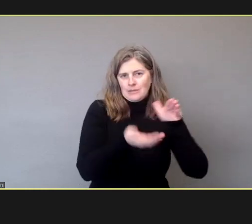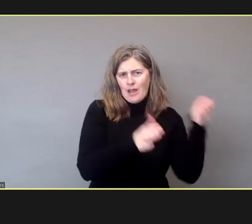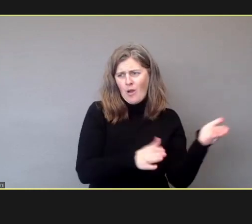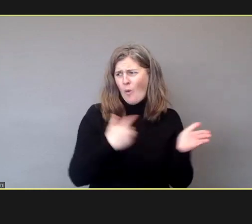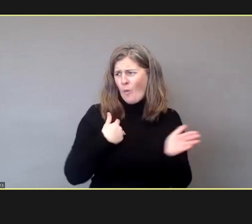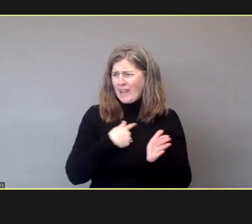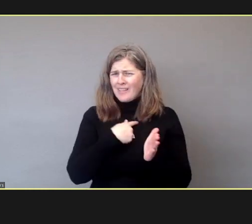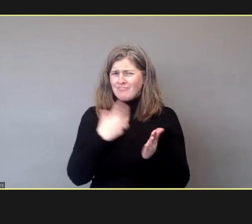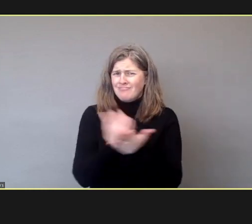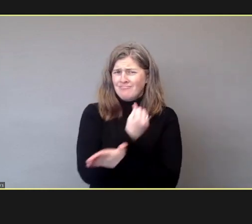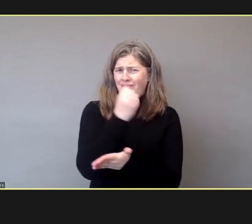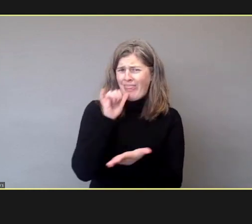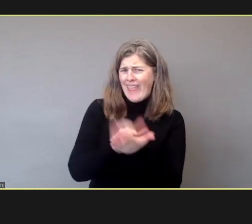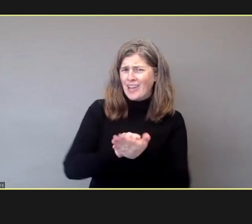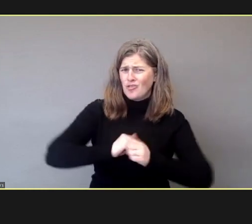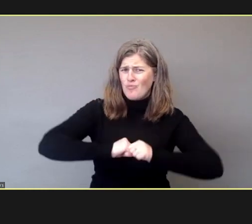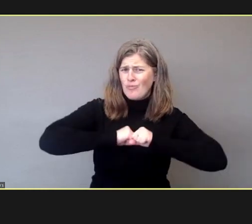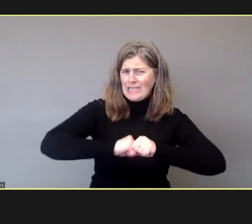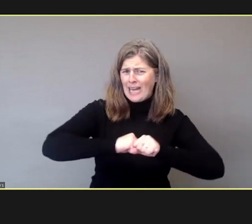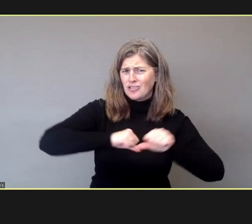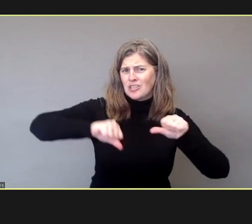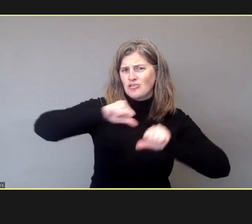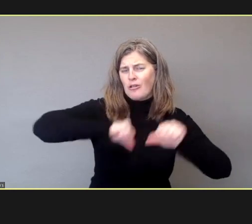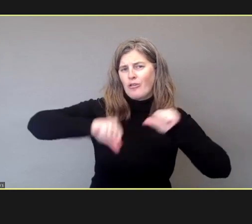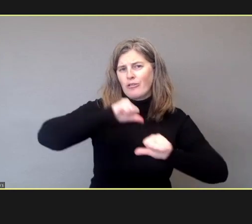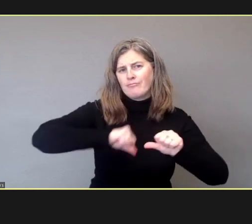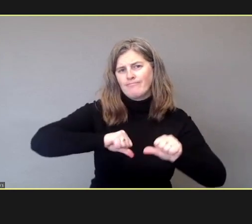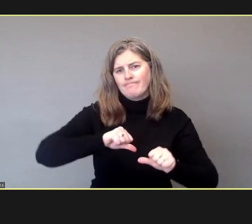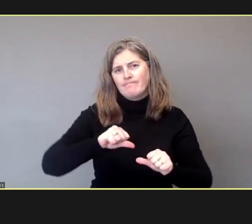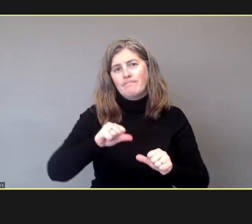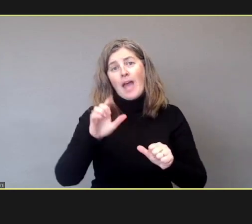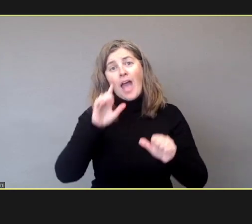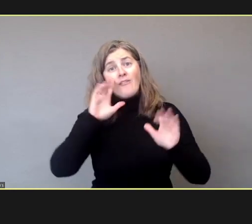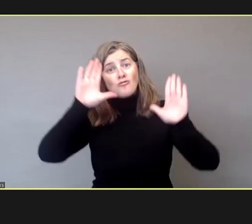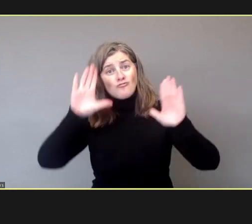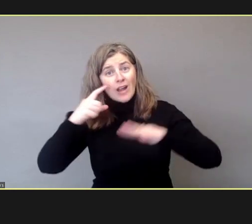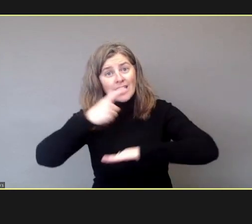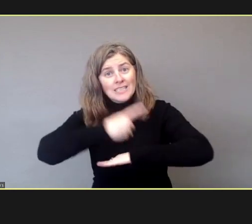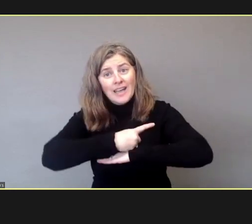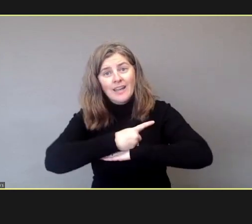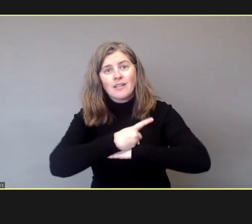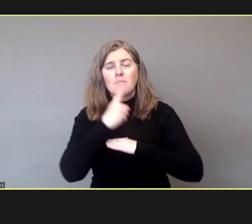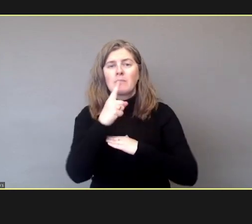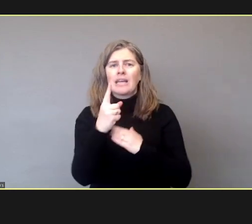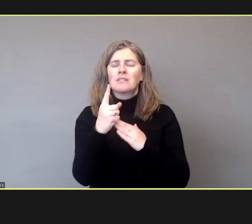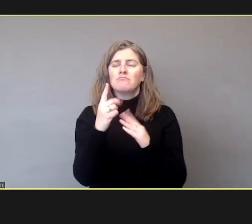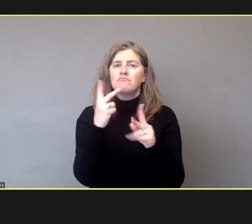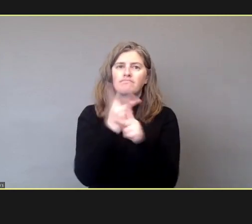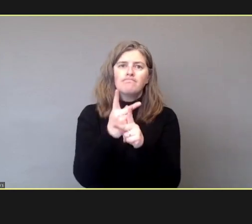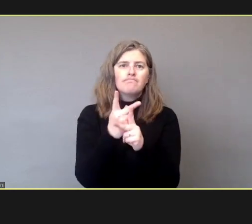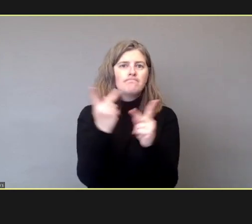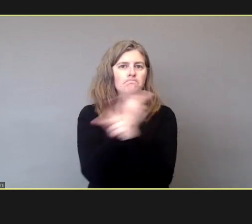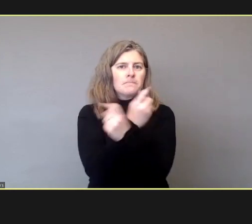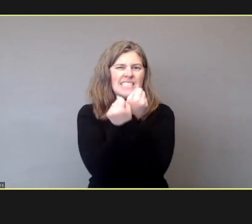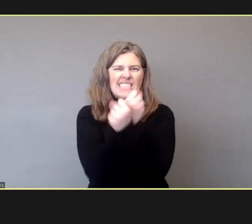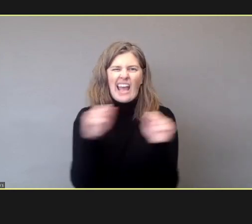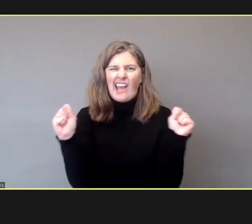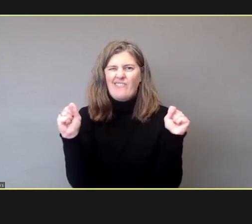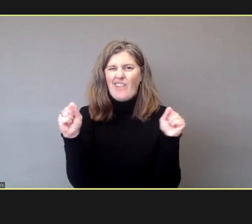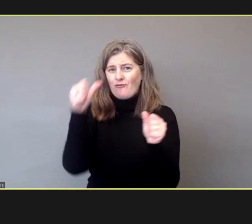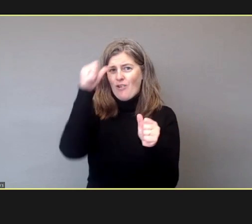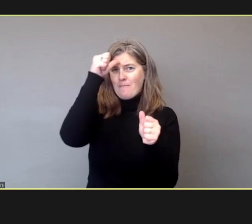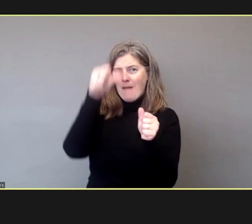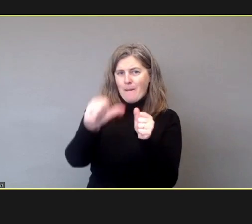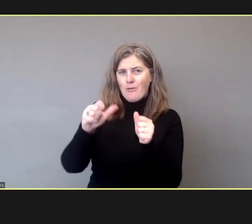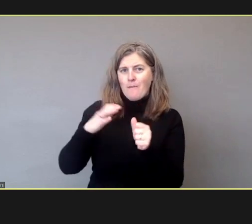ourselves to protect those among us who are most vulnerable. With that, I hope you all have a good day and be super safe. I have to remember my acting